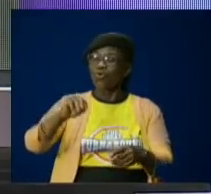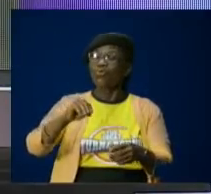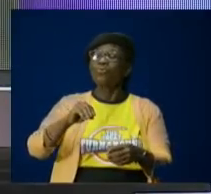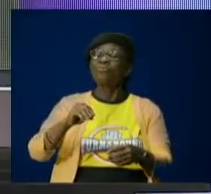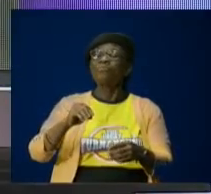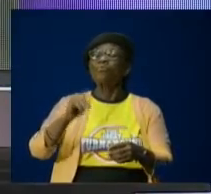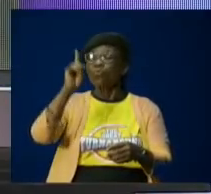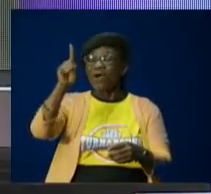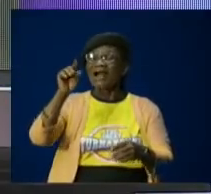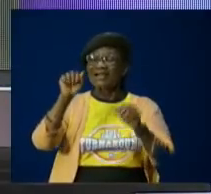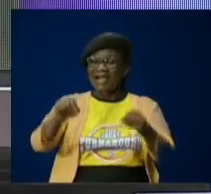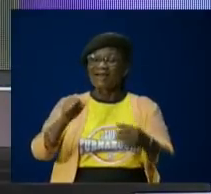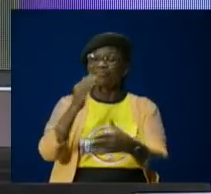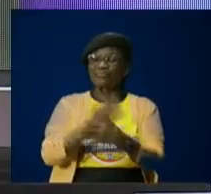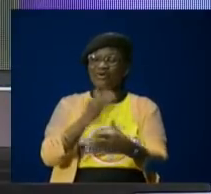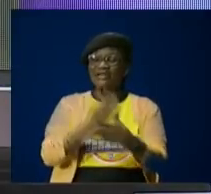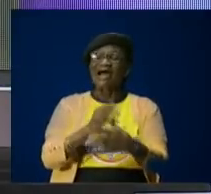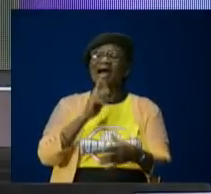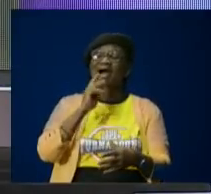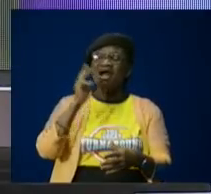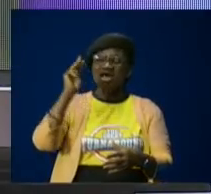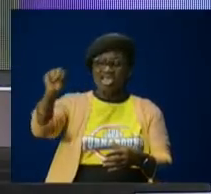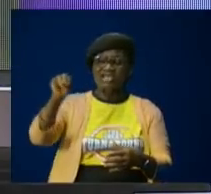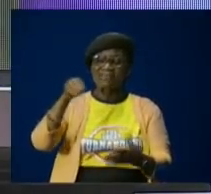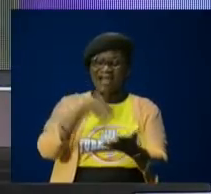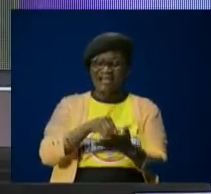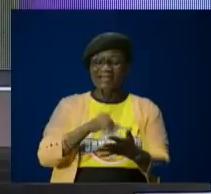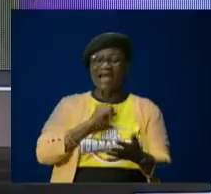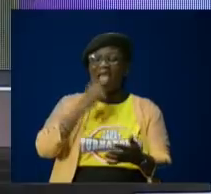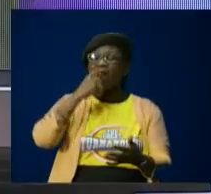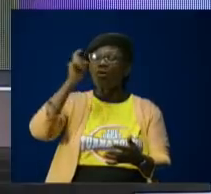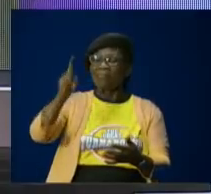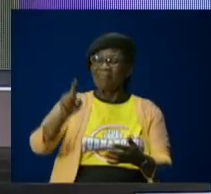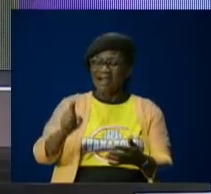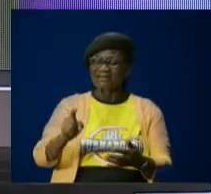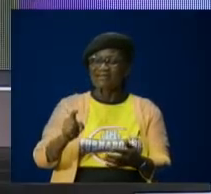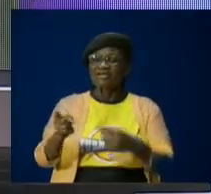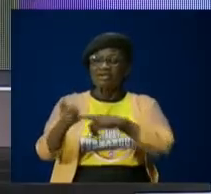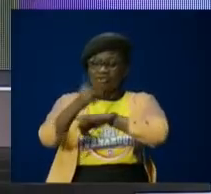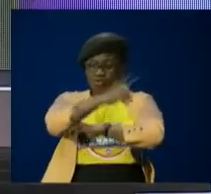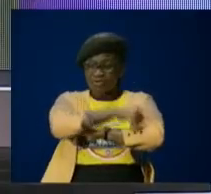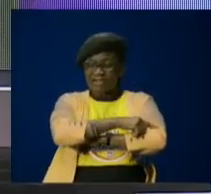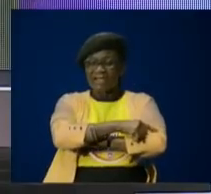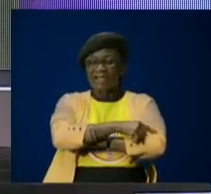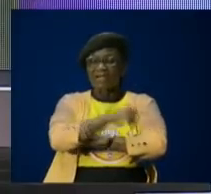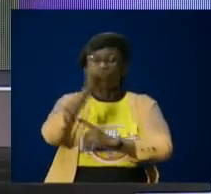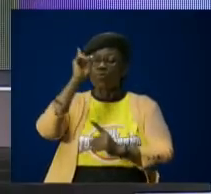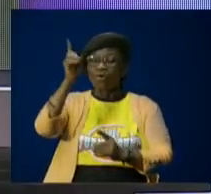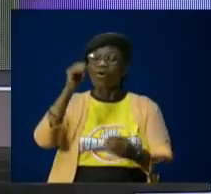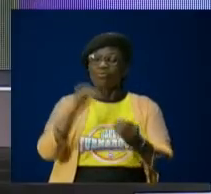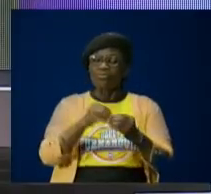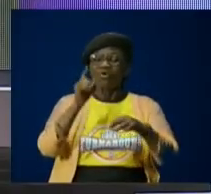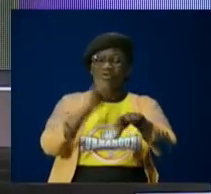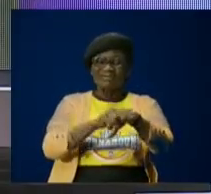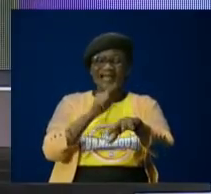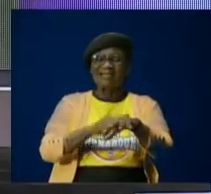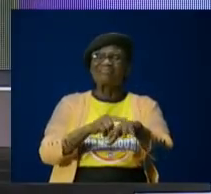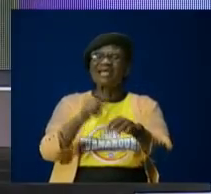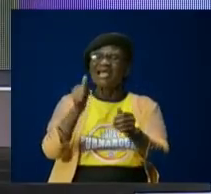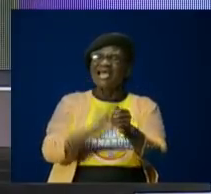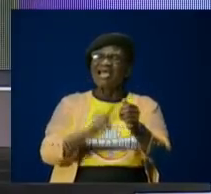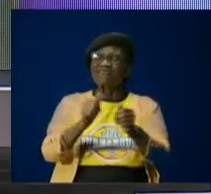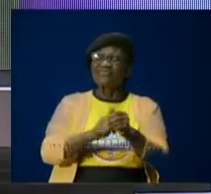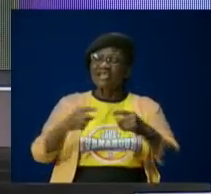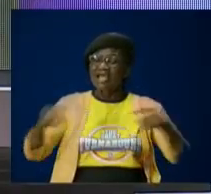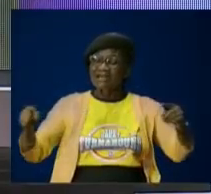I decree today, one more time, every enemy causing storms in